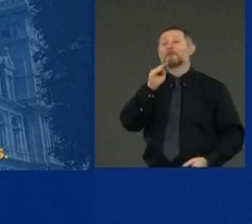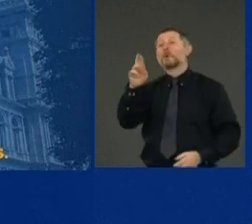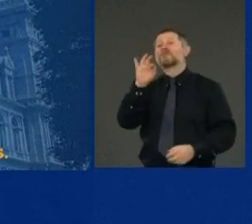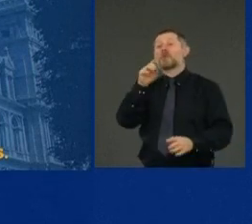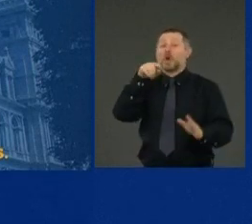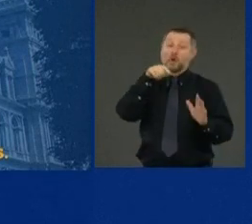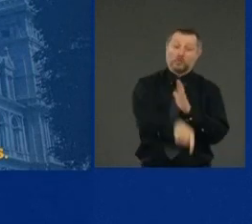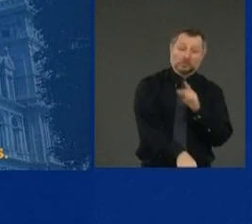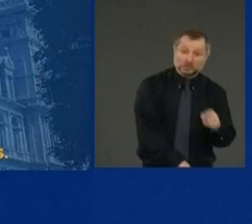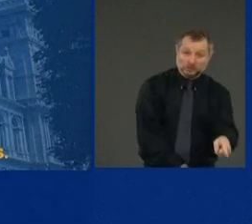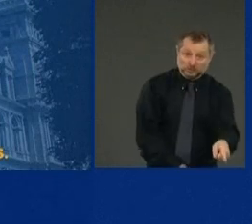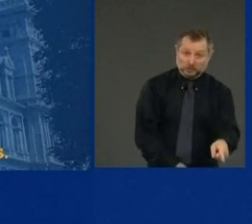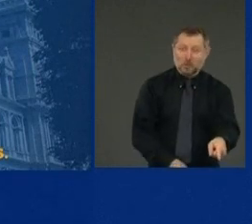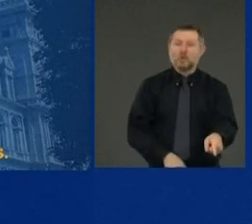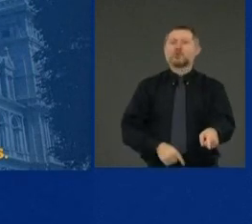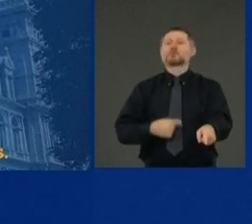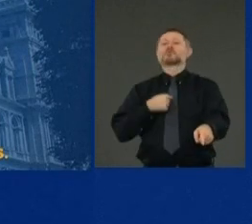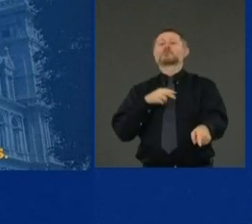years.